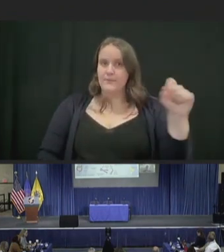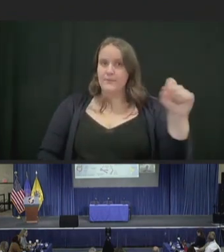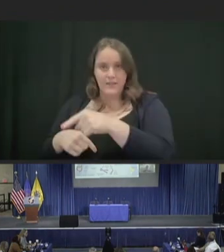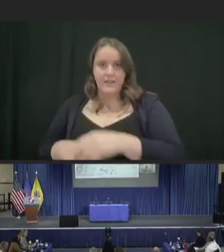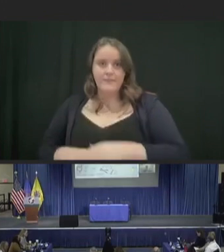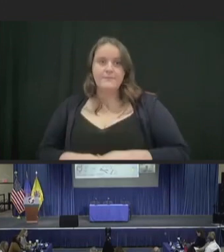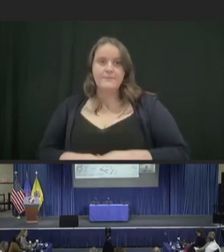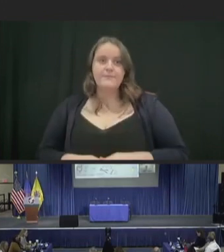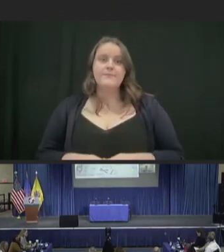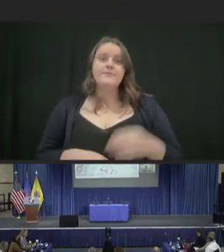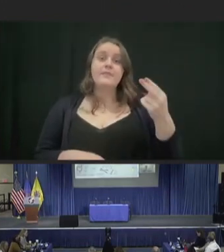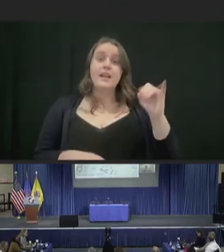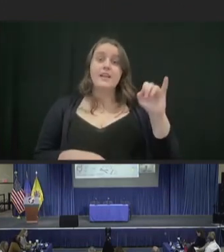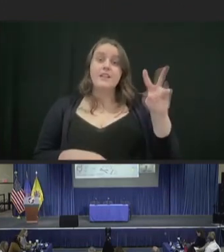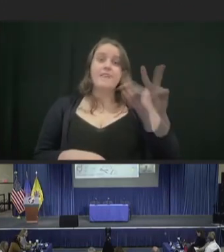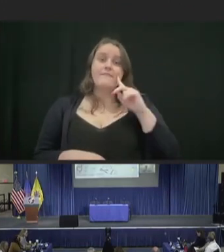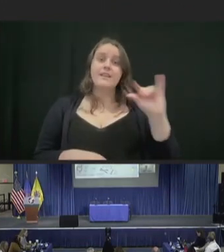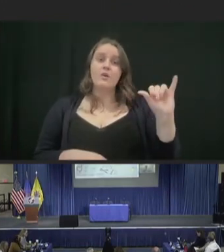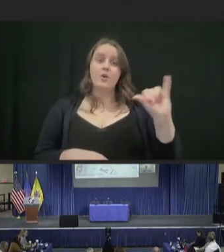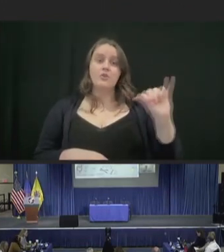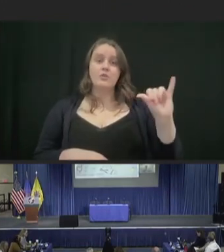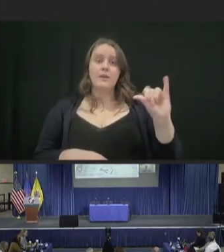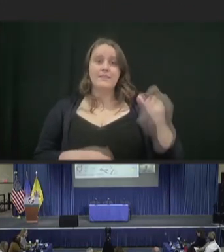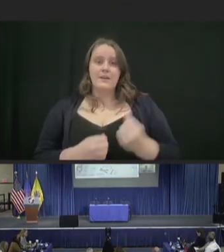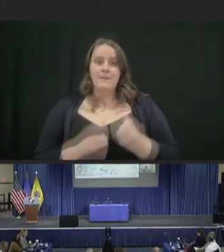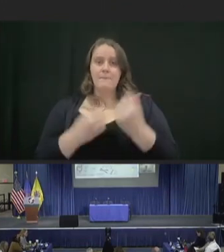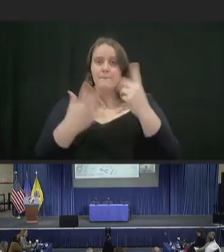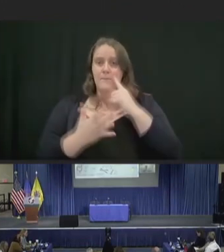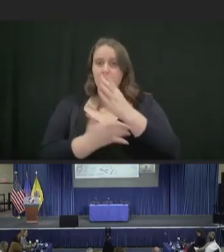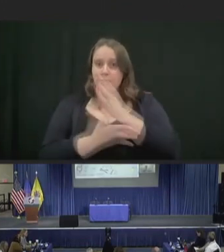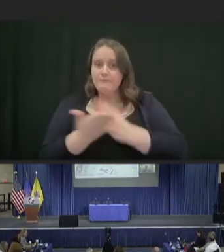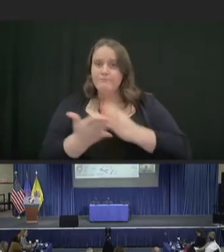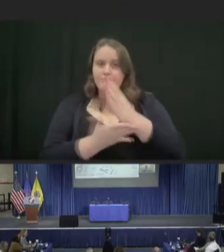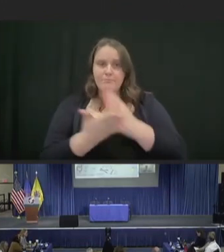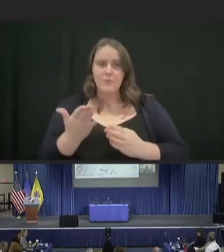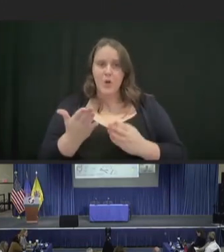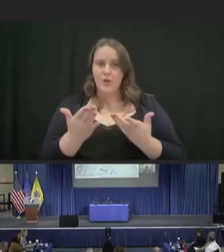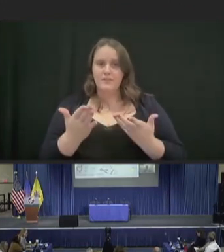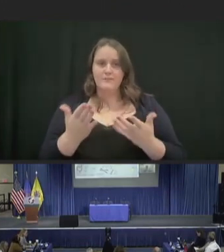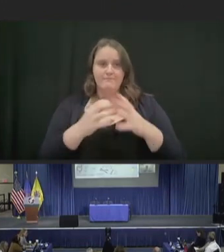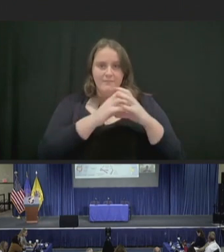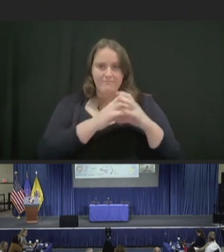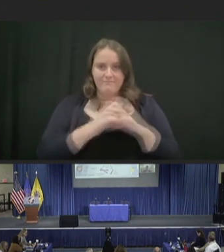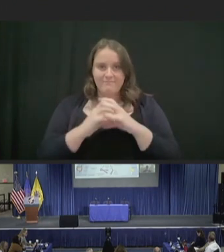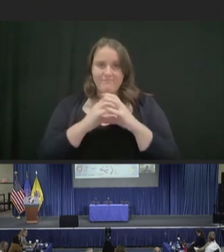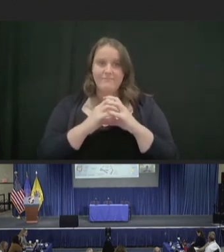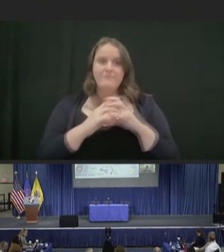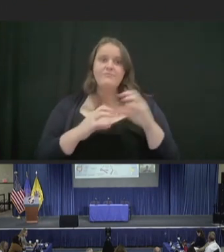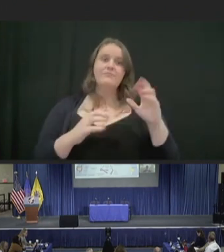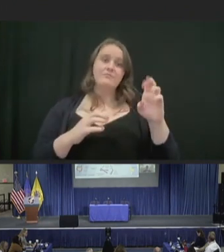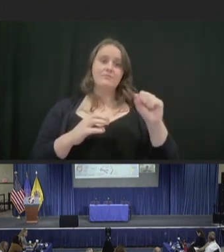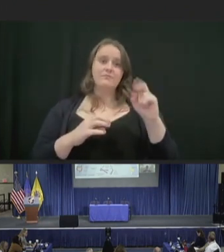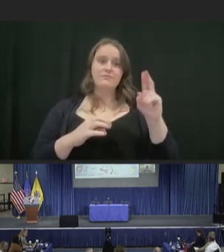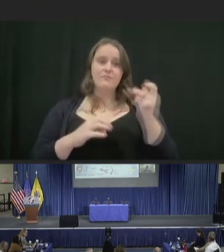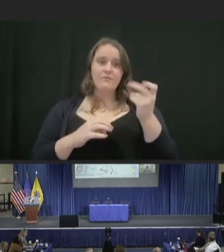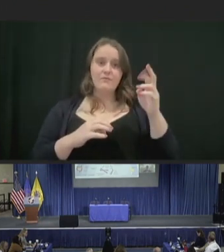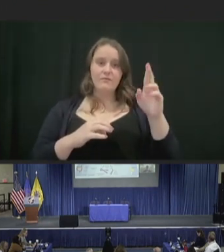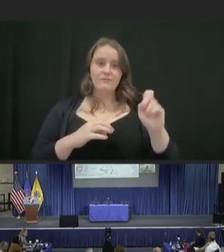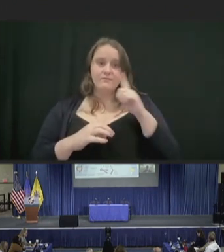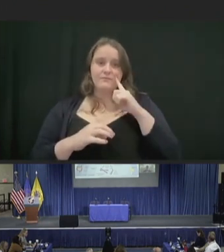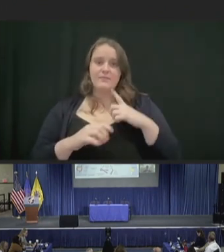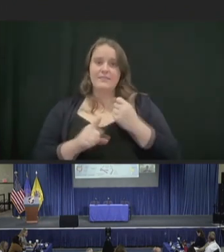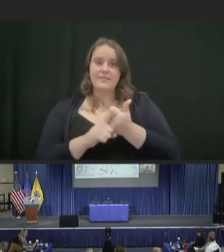has this multidimensional nature of its reservoir. As I mentioned earlier, being a retrovirus,